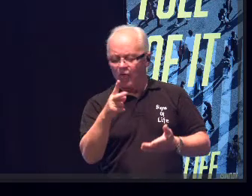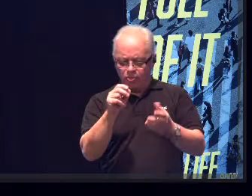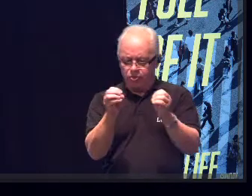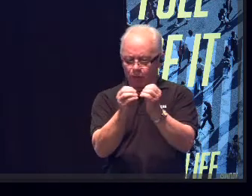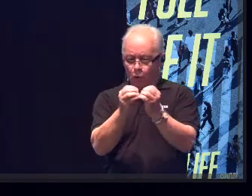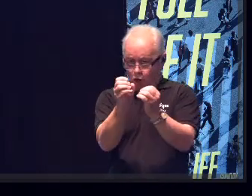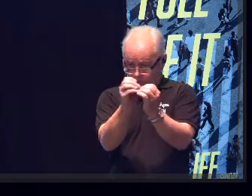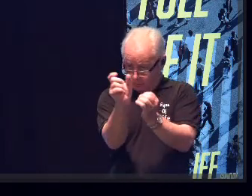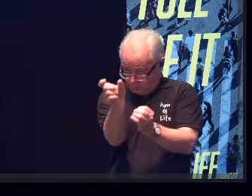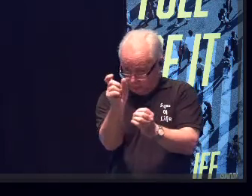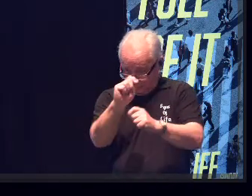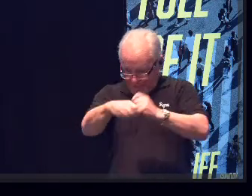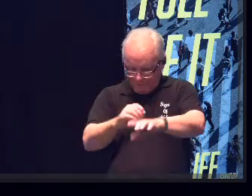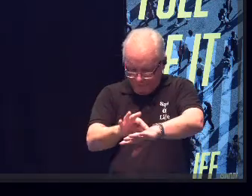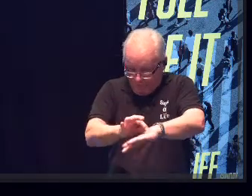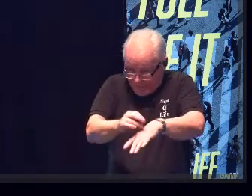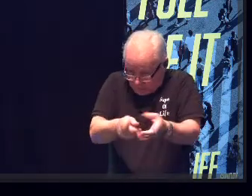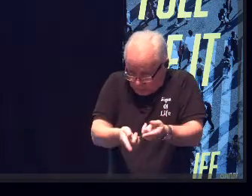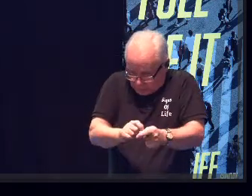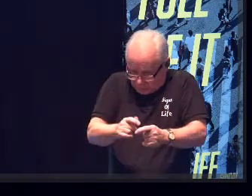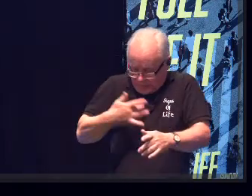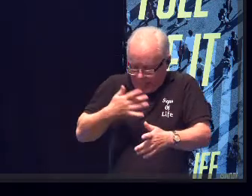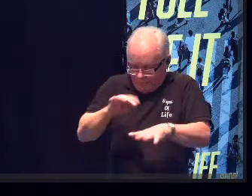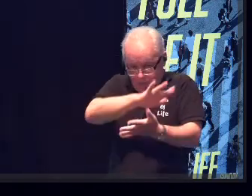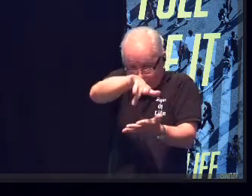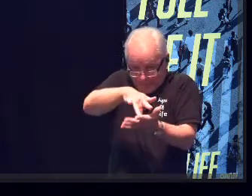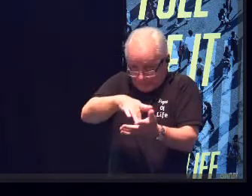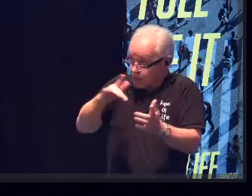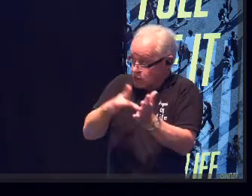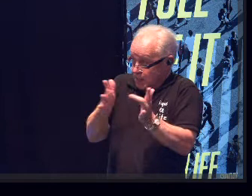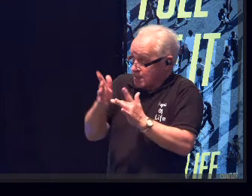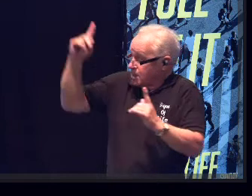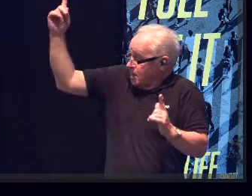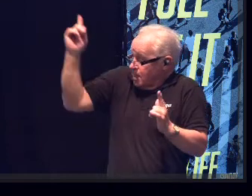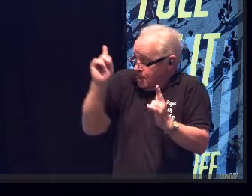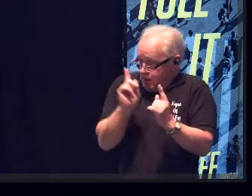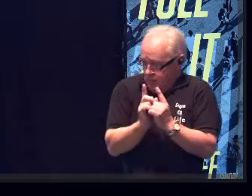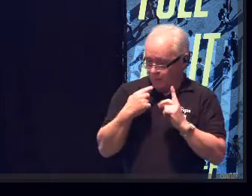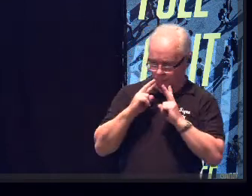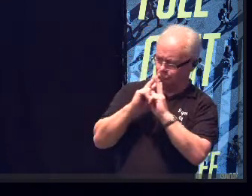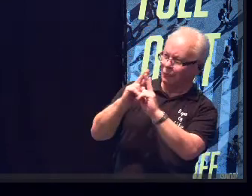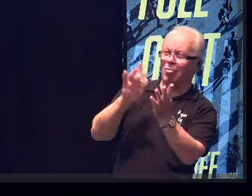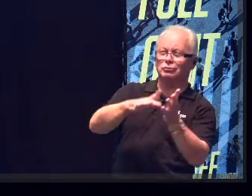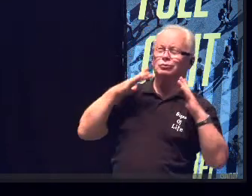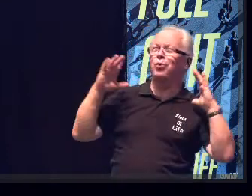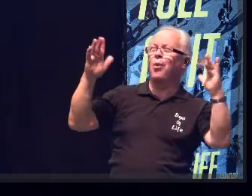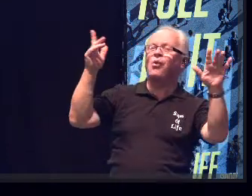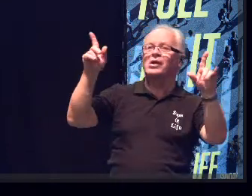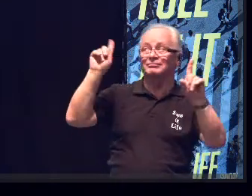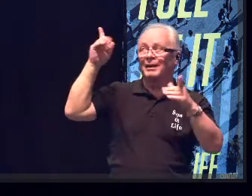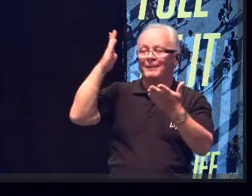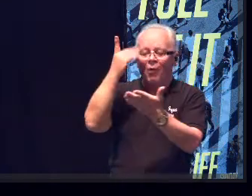flesh and dwelt among us, and we beheld his glory, the glory as of the only begotten of the